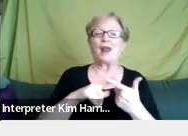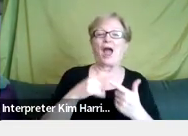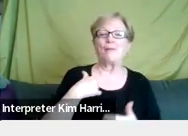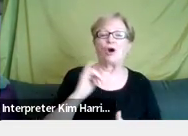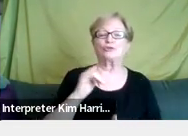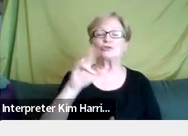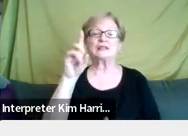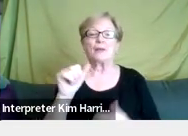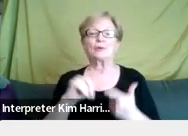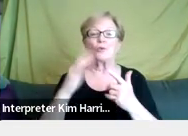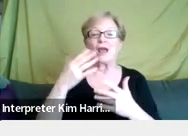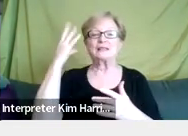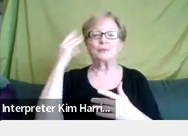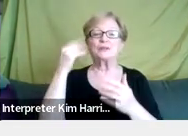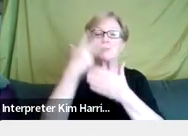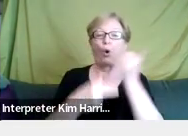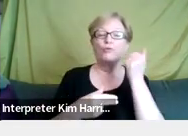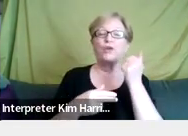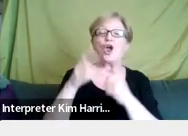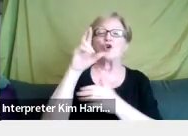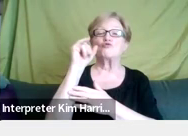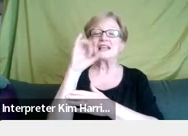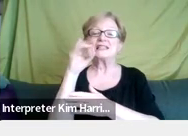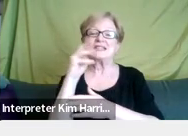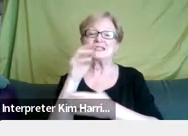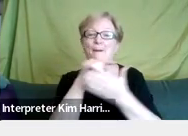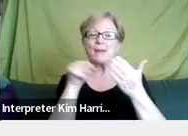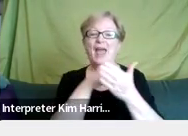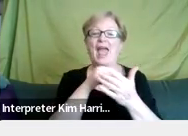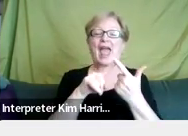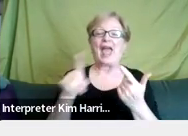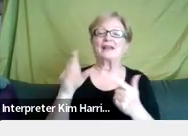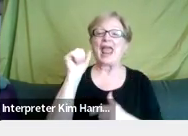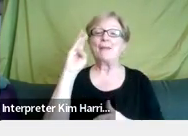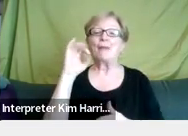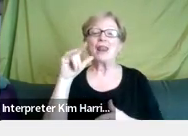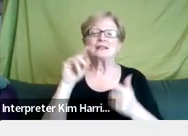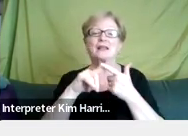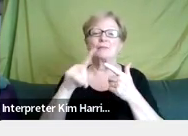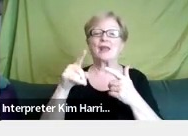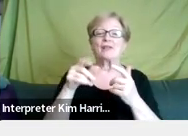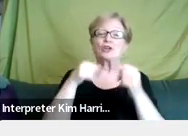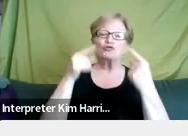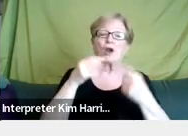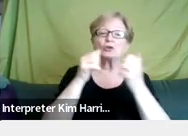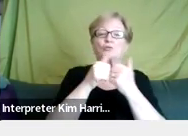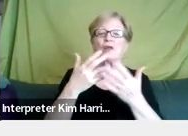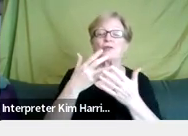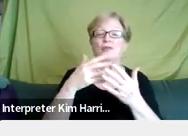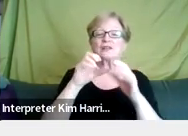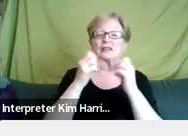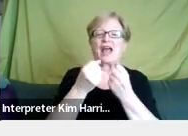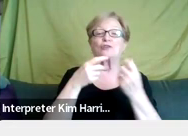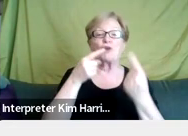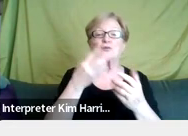I experience both racism and ableism in a society that struggles with those two. Disability is an opportunity for